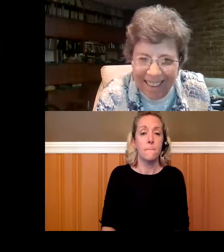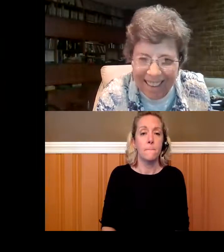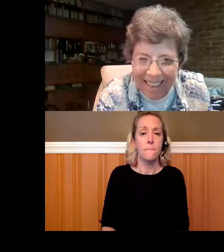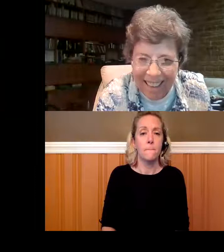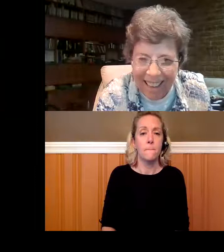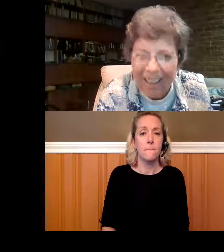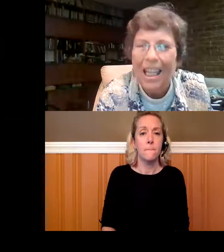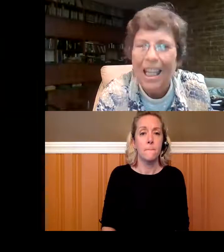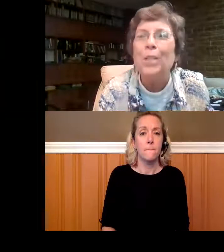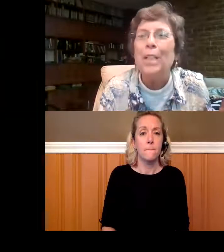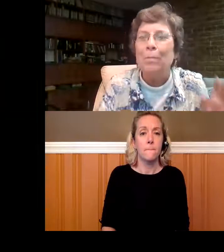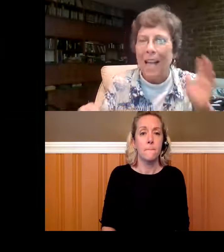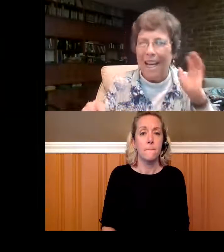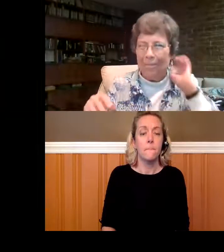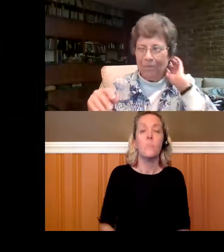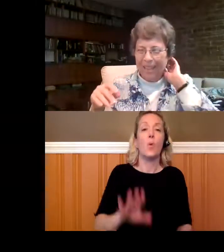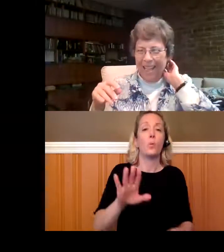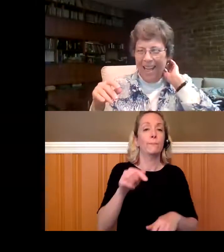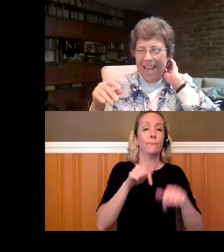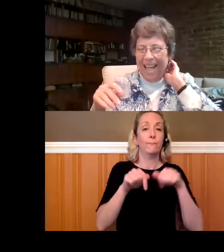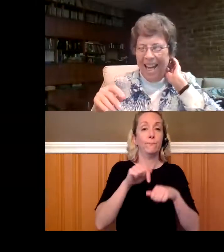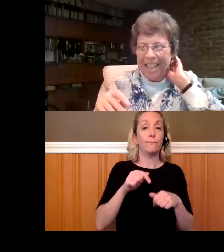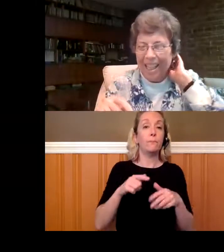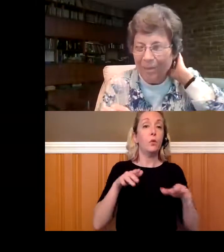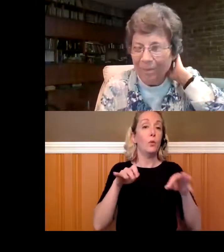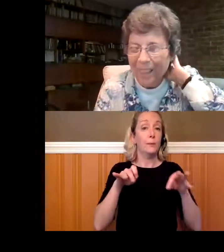I want to explain that I'm